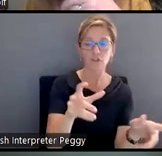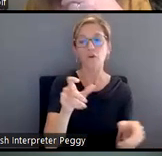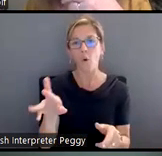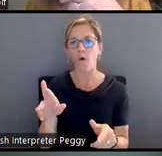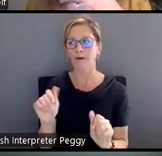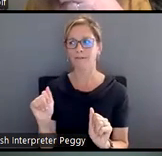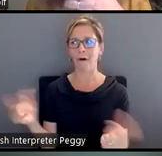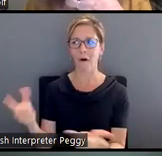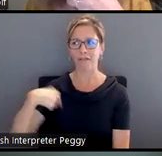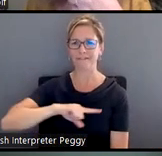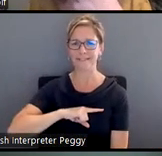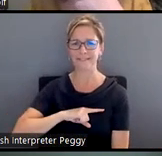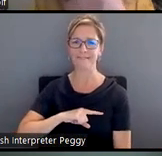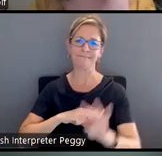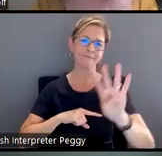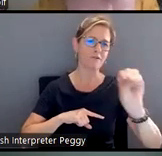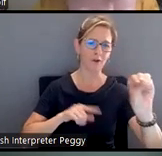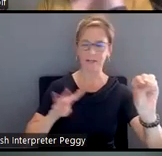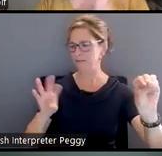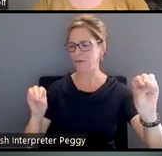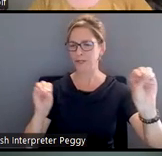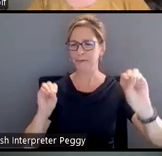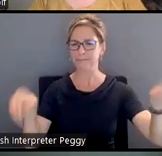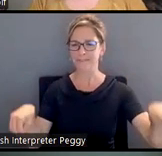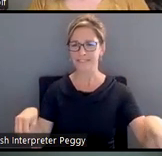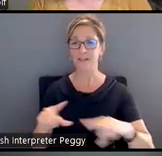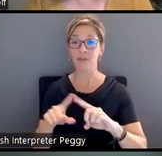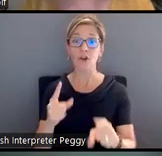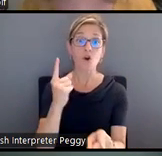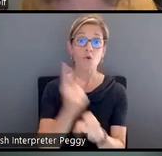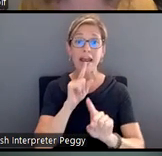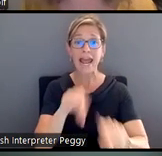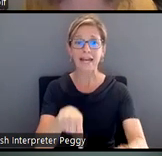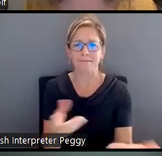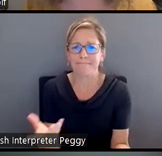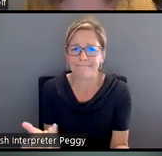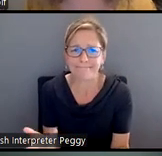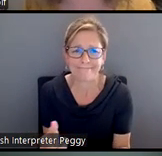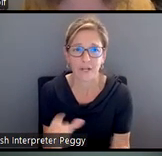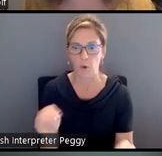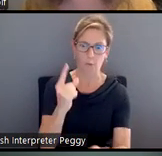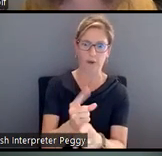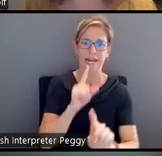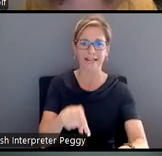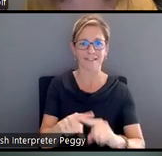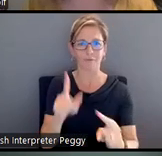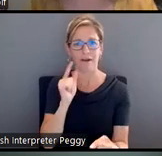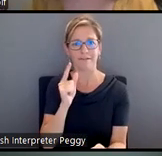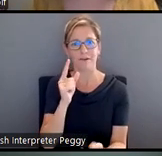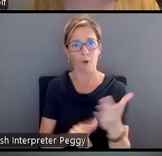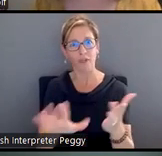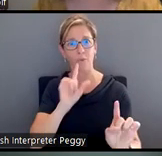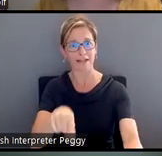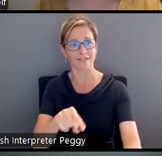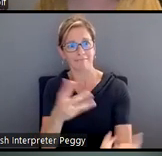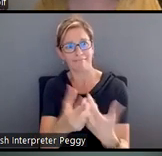around 40% each. So the correct answer at this point is, of course, whatever you said, because that's currently. When we ask,